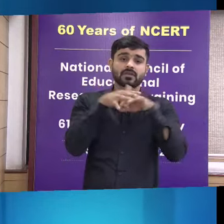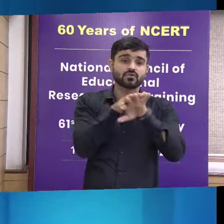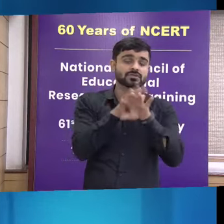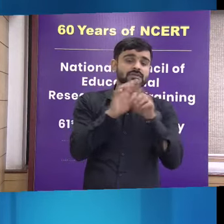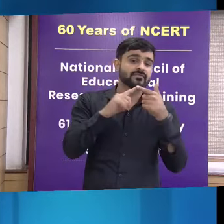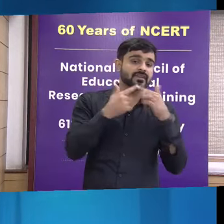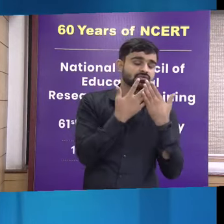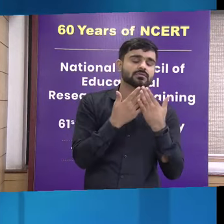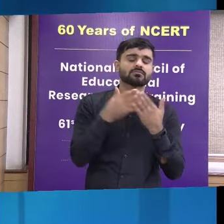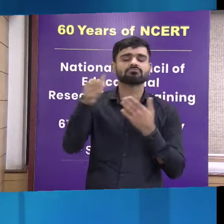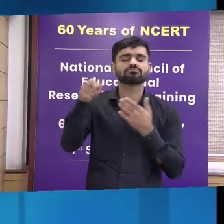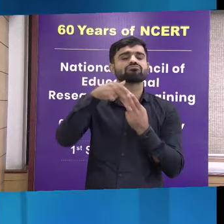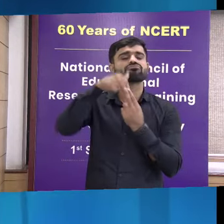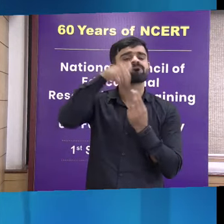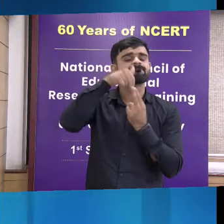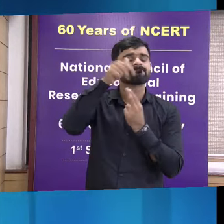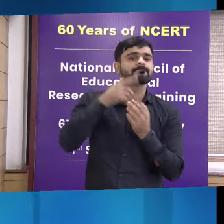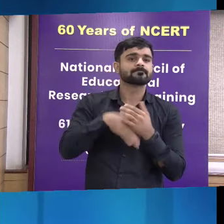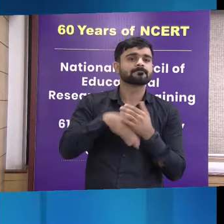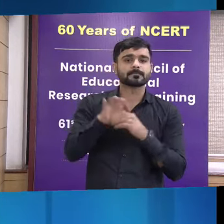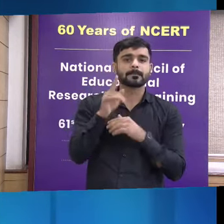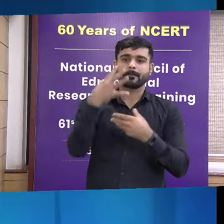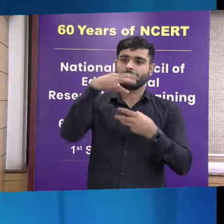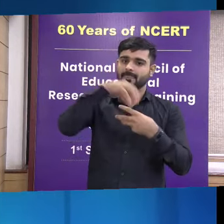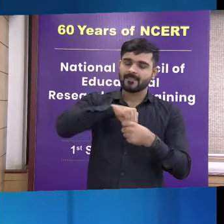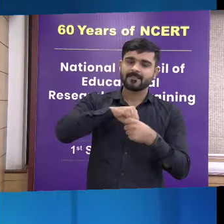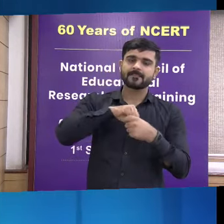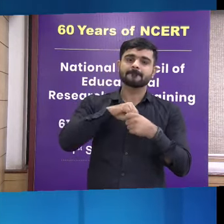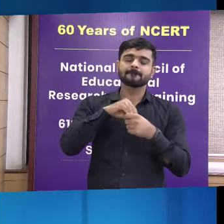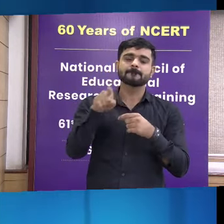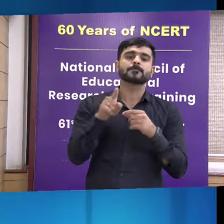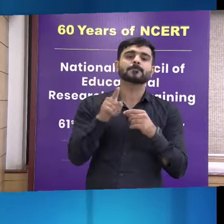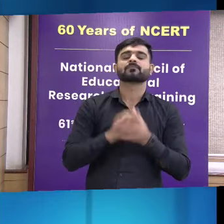There was a story, of course, based on